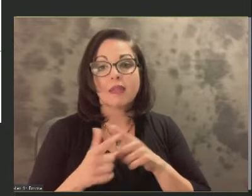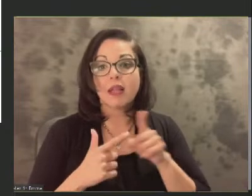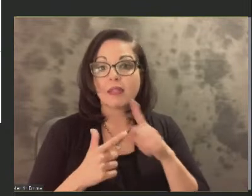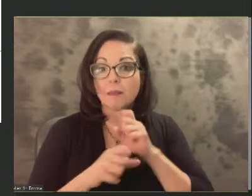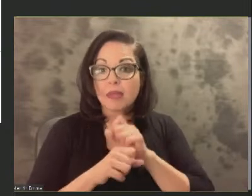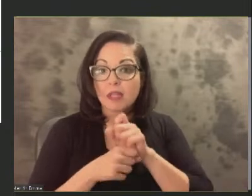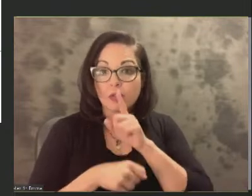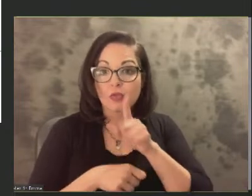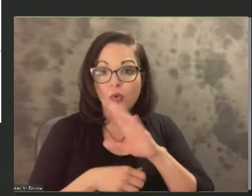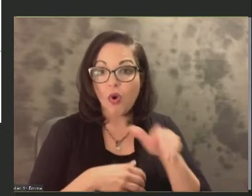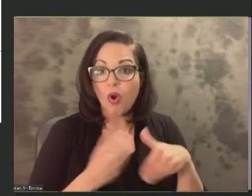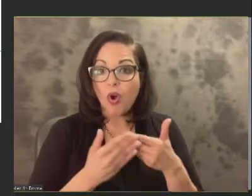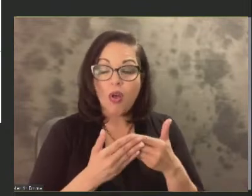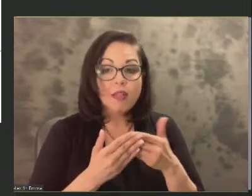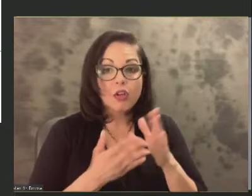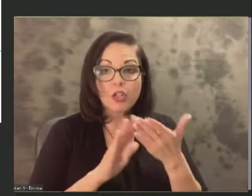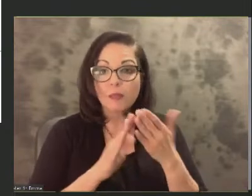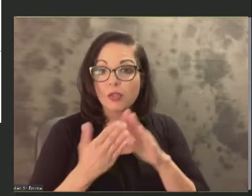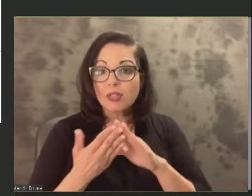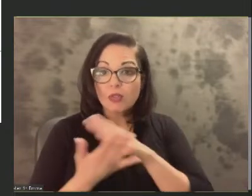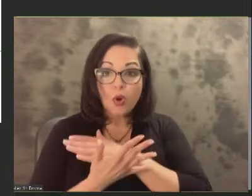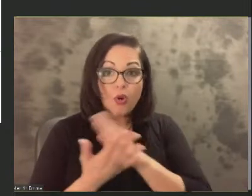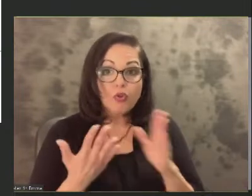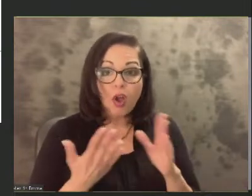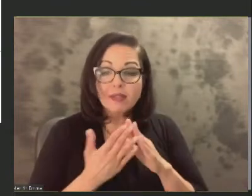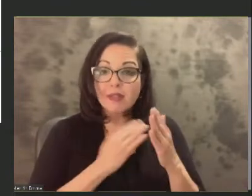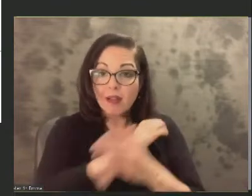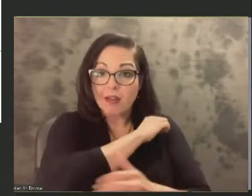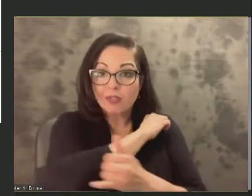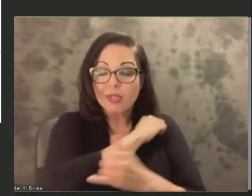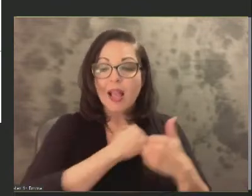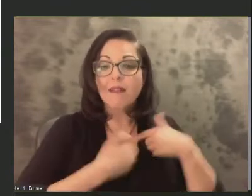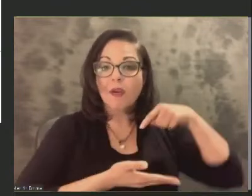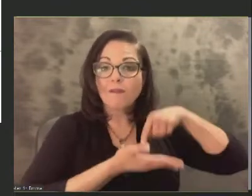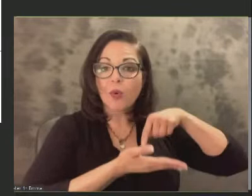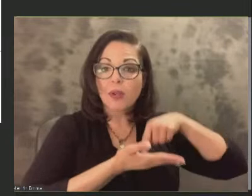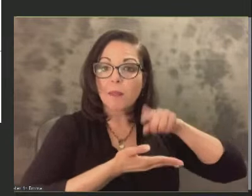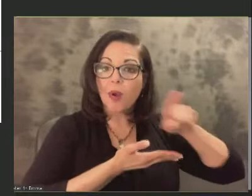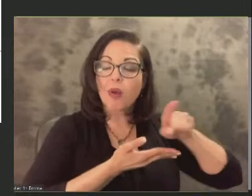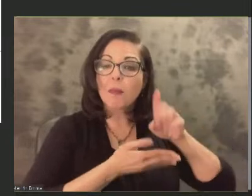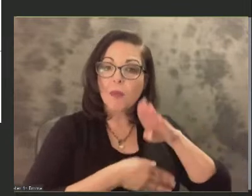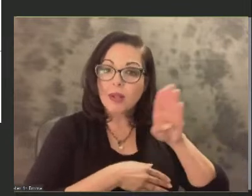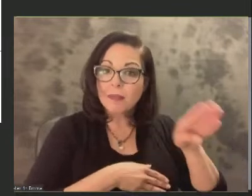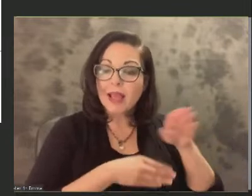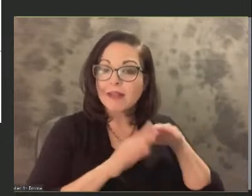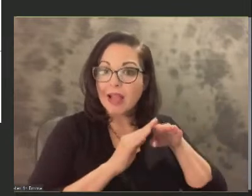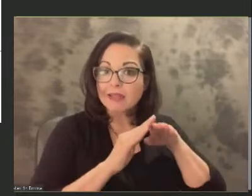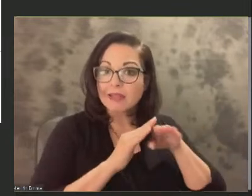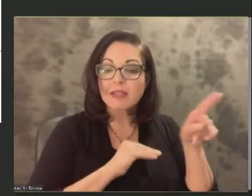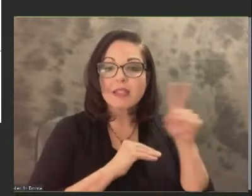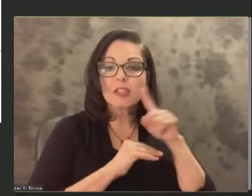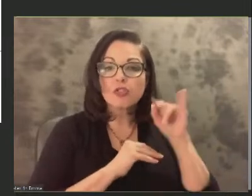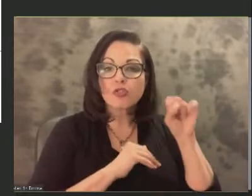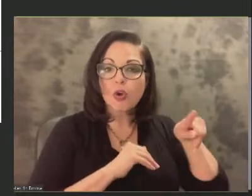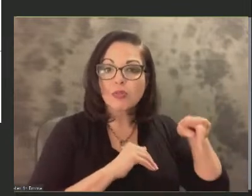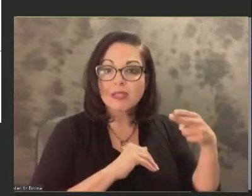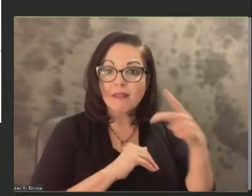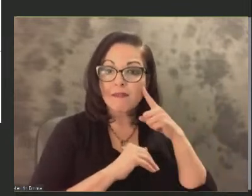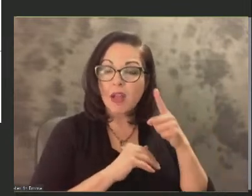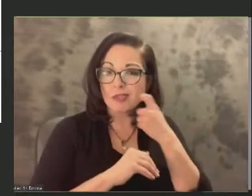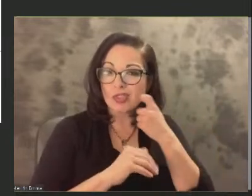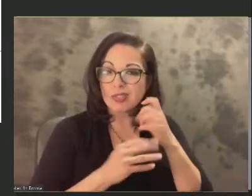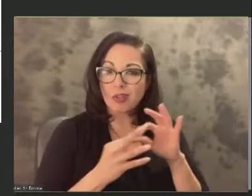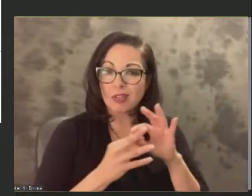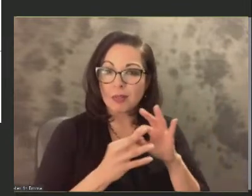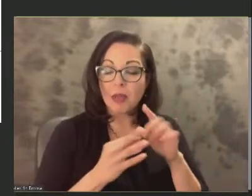communities across the country have affordable broadband access. As Mr. Joseph talked about, that the cost of